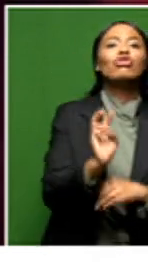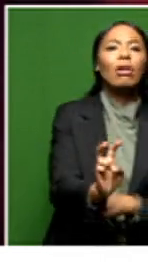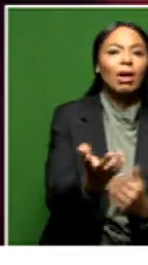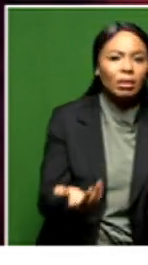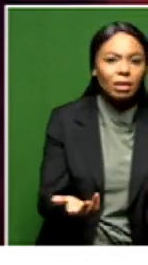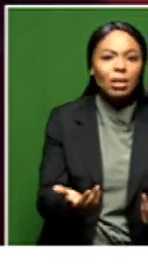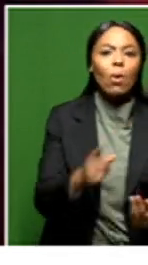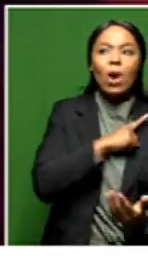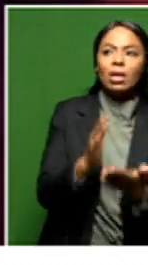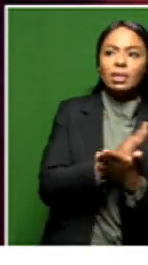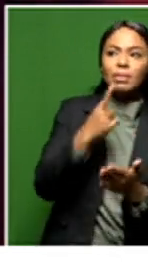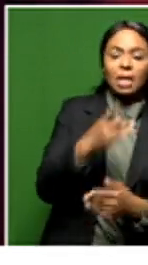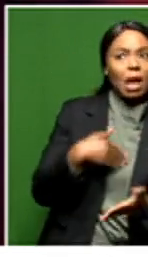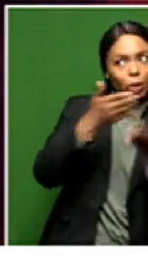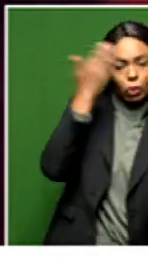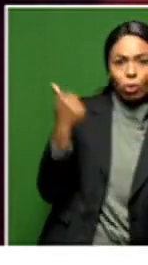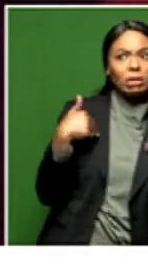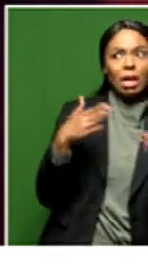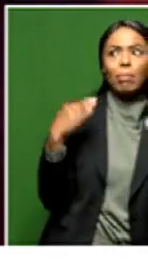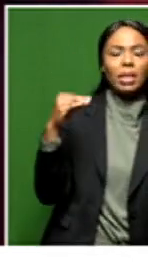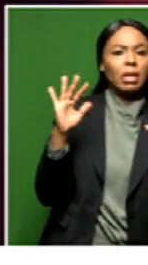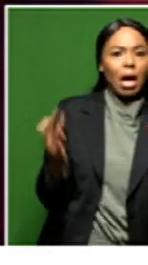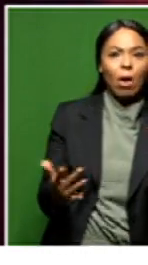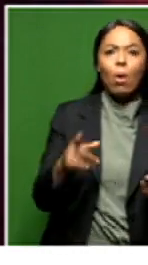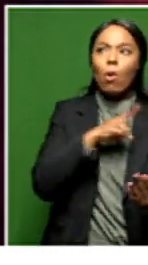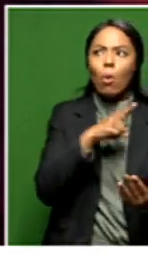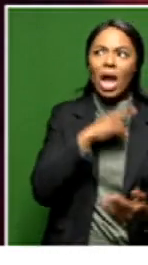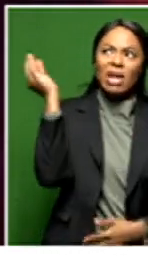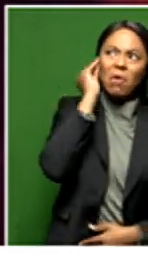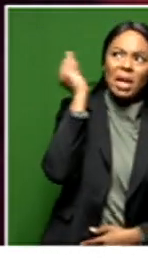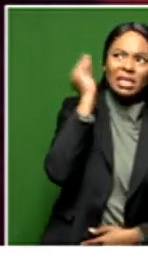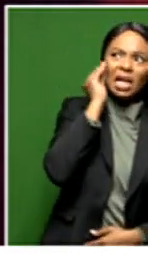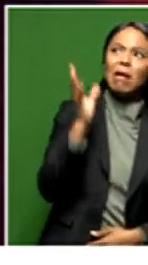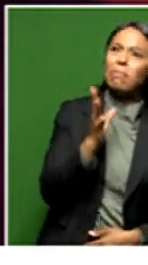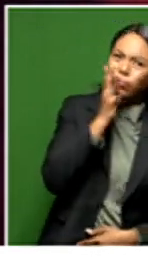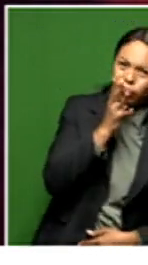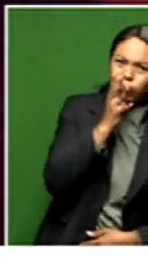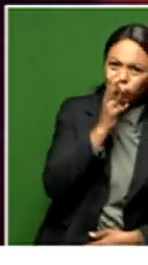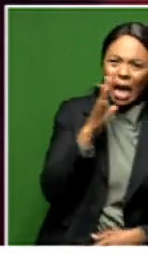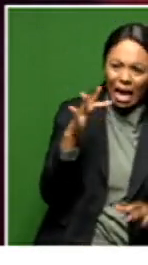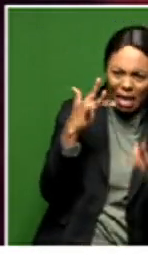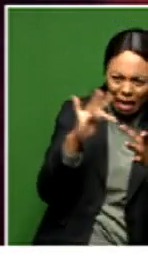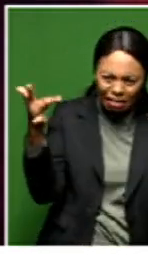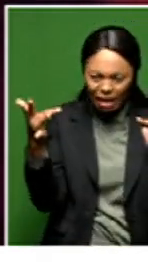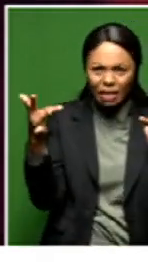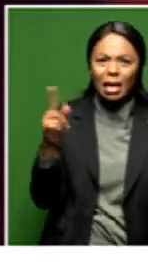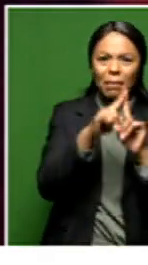know where to start, or I'm overwhelmed with too much information on the internet. I wish I could go to a